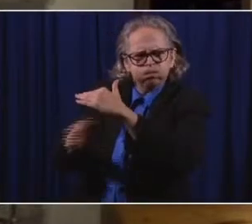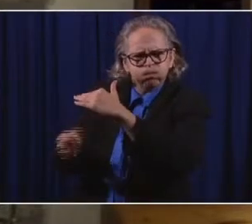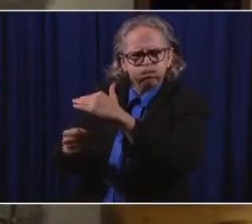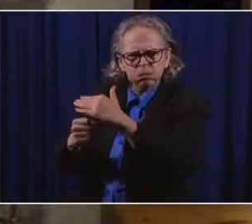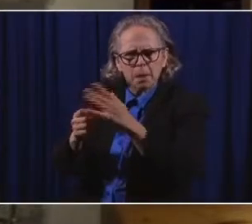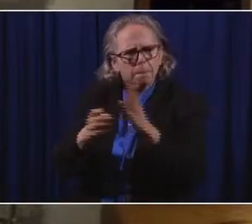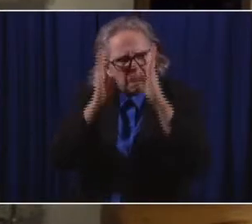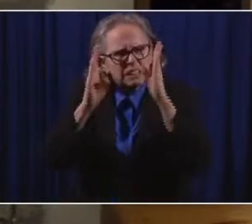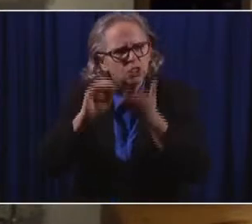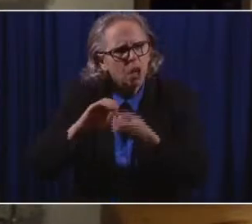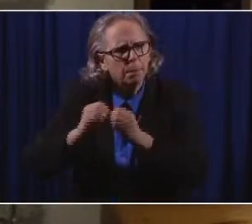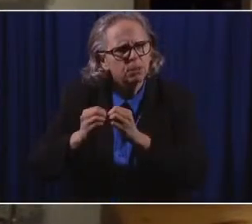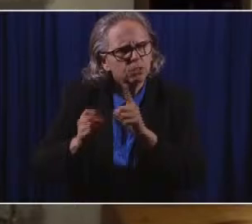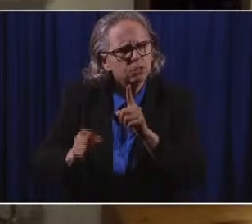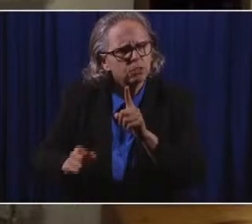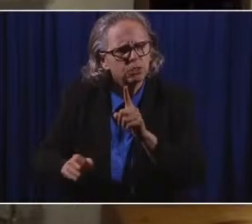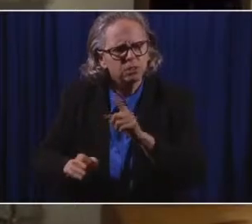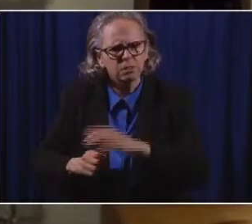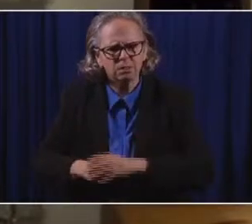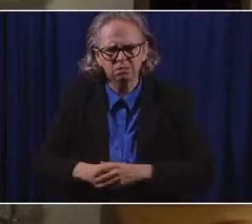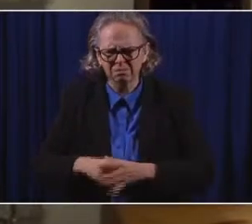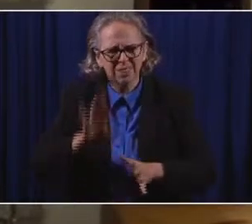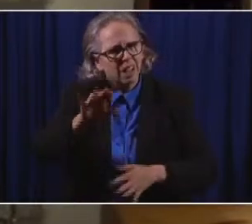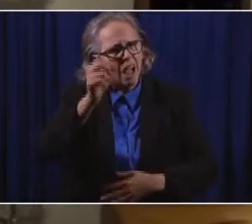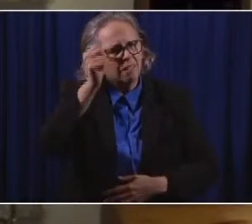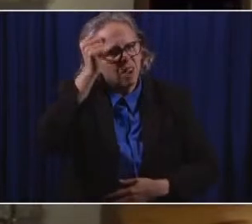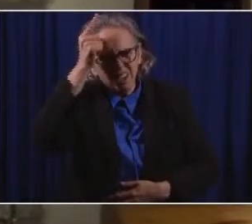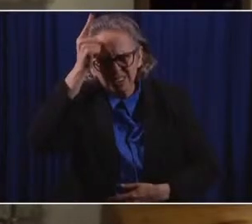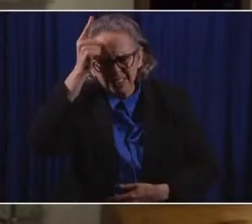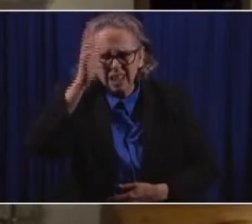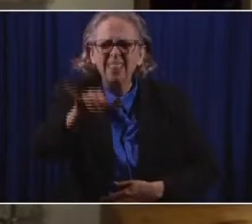the extent of the spread in their community. And that's why